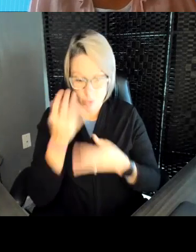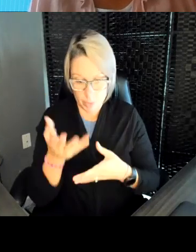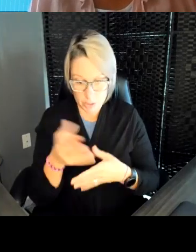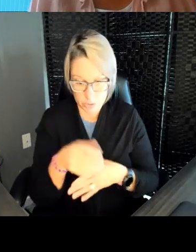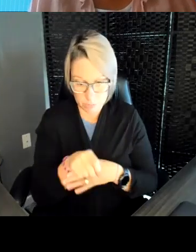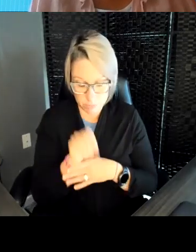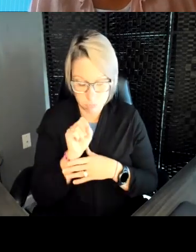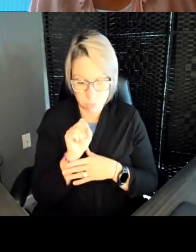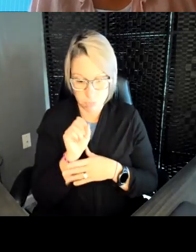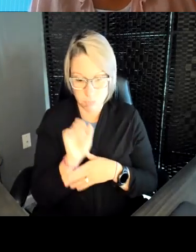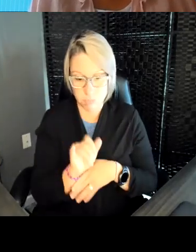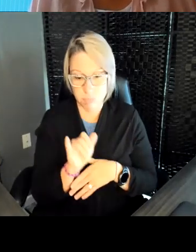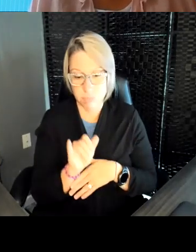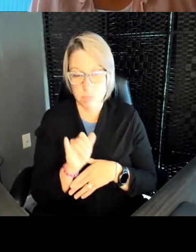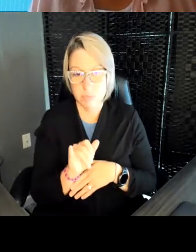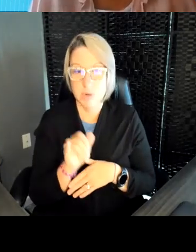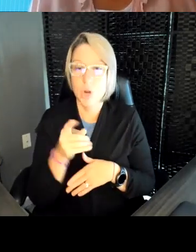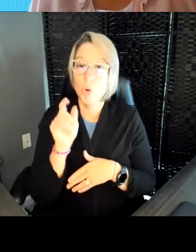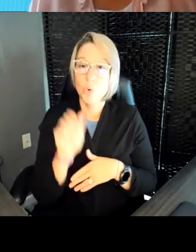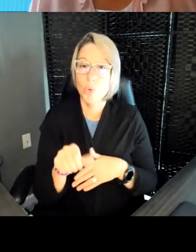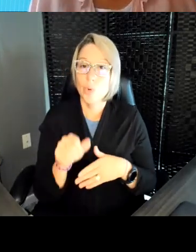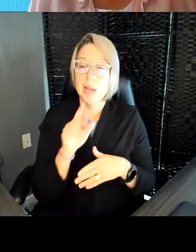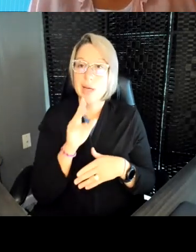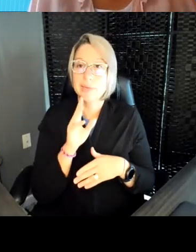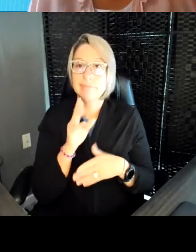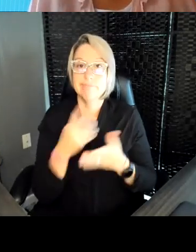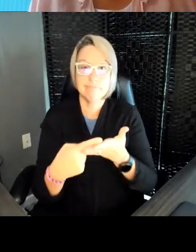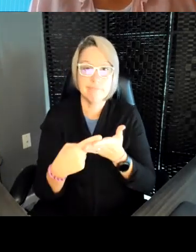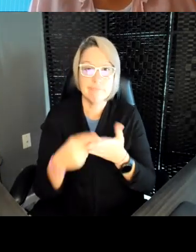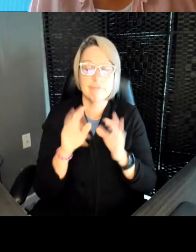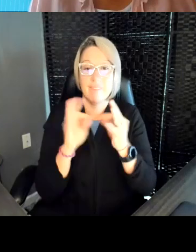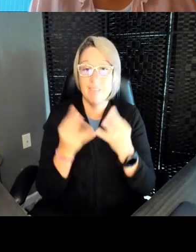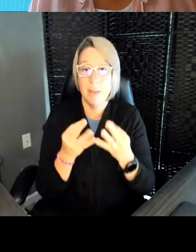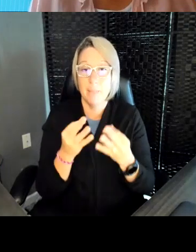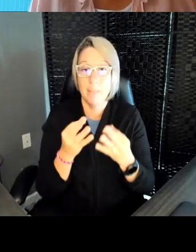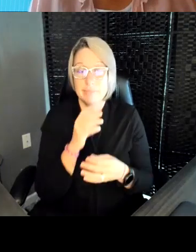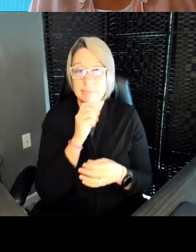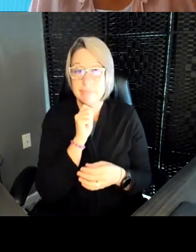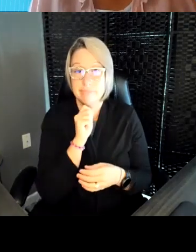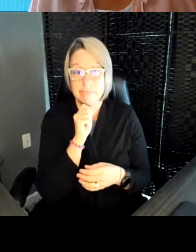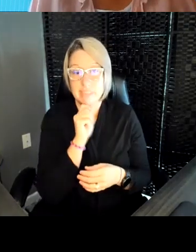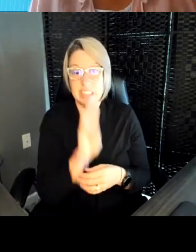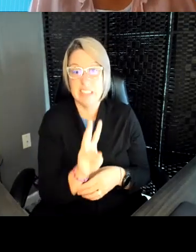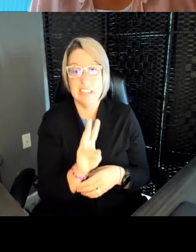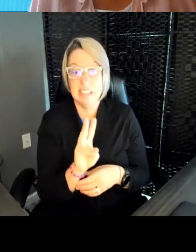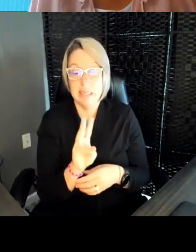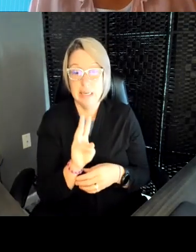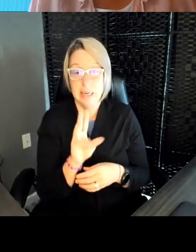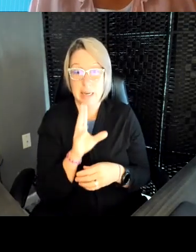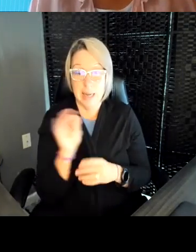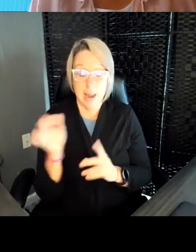will tell you, you can talk to a family of a 16-year-old, and if you bring them back to the day that they found out about the deaf